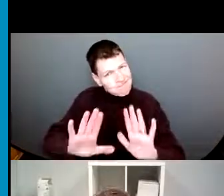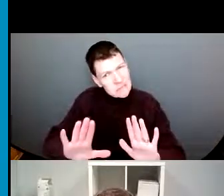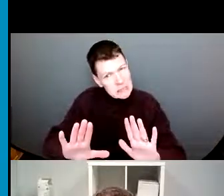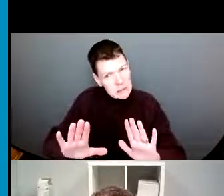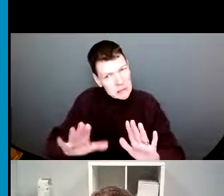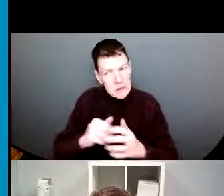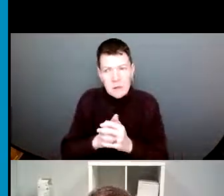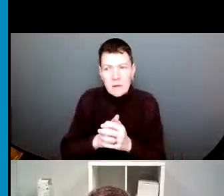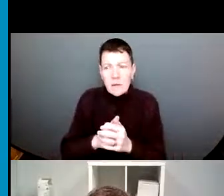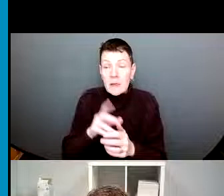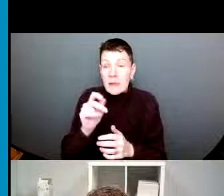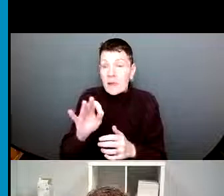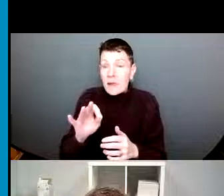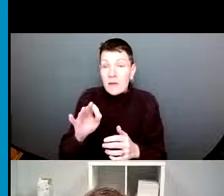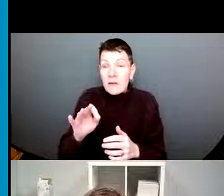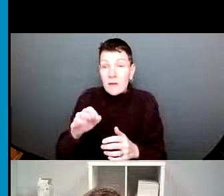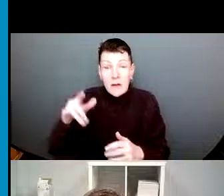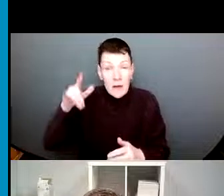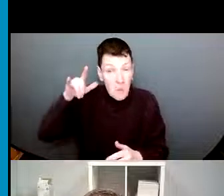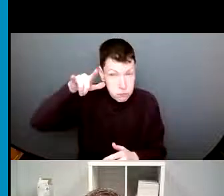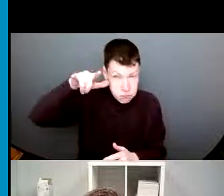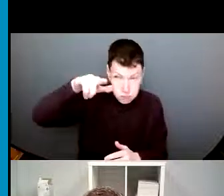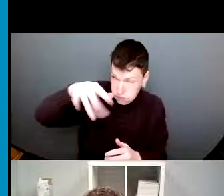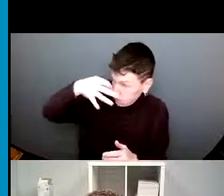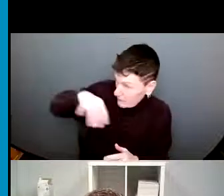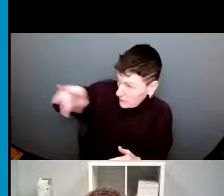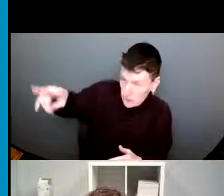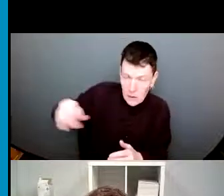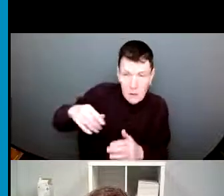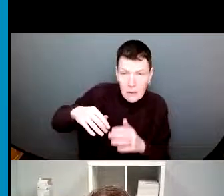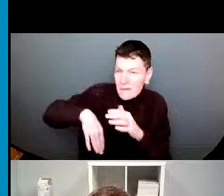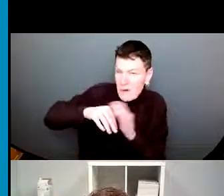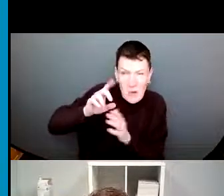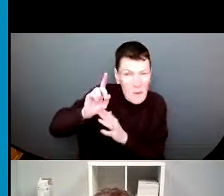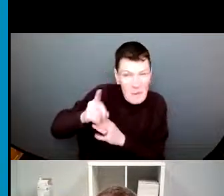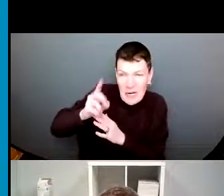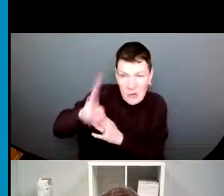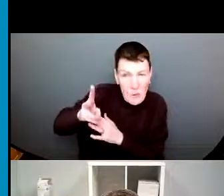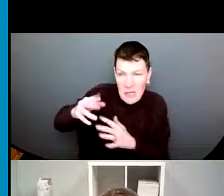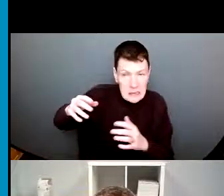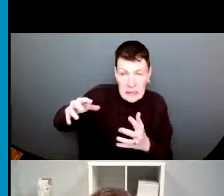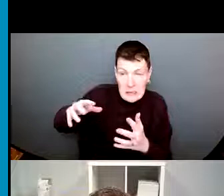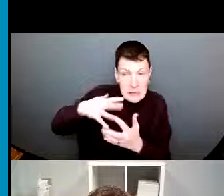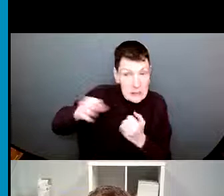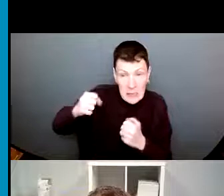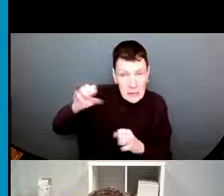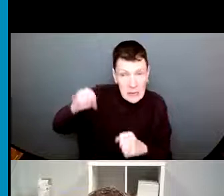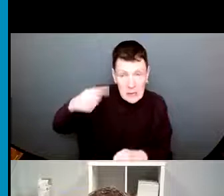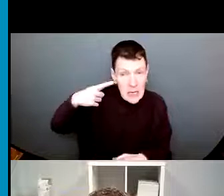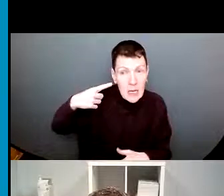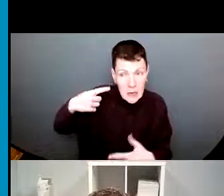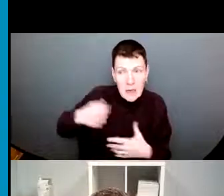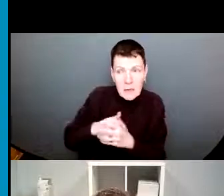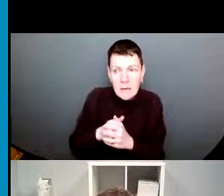circumstances. If you're close to a jumbo jet, it might only be a matter of seconds or minutes before that can cause significant damage to your